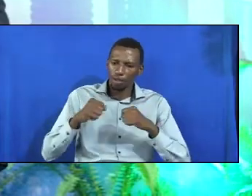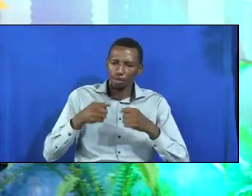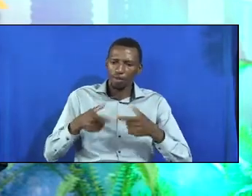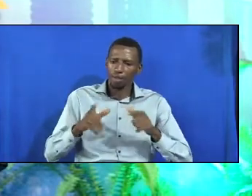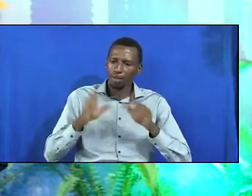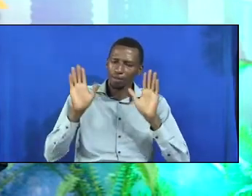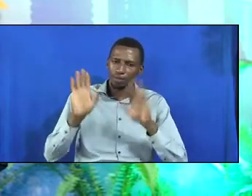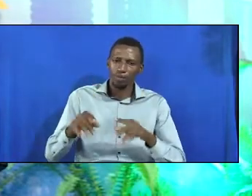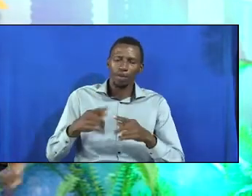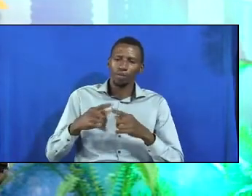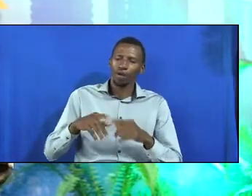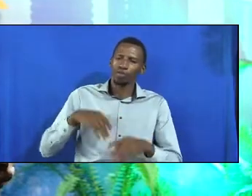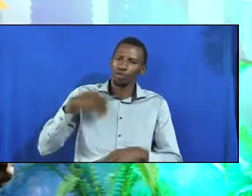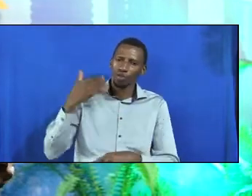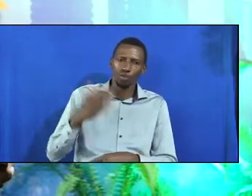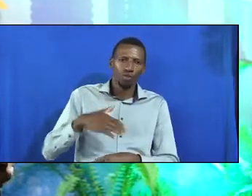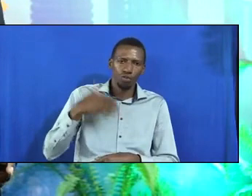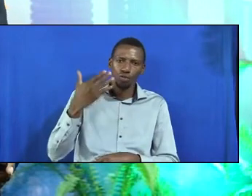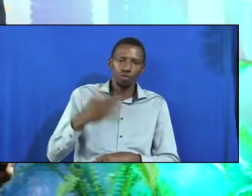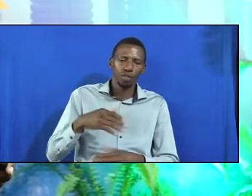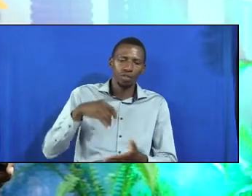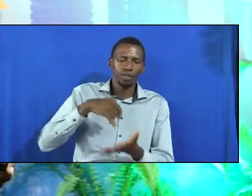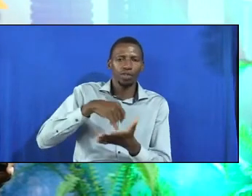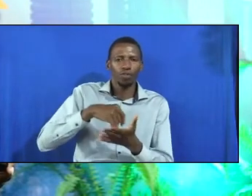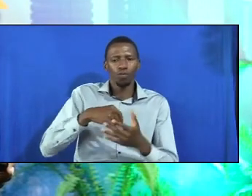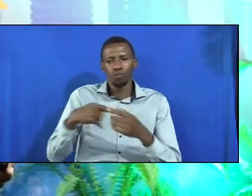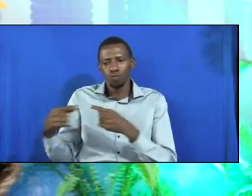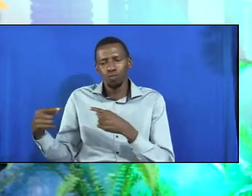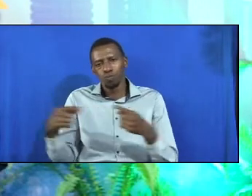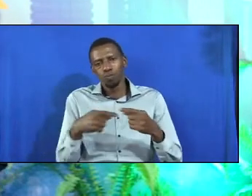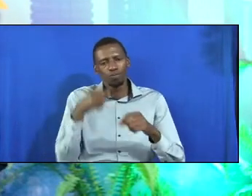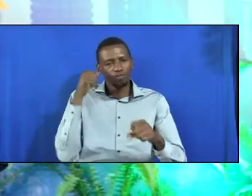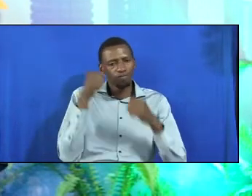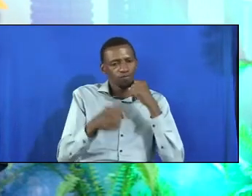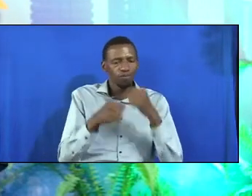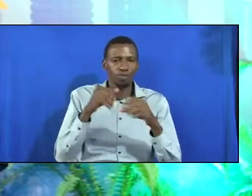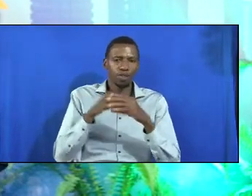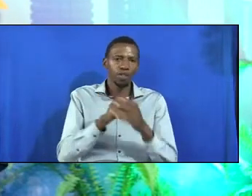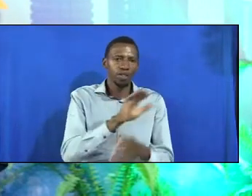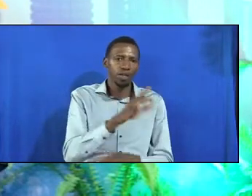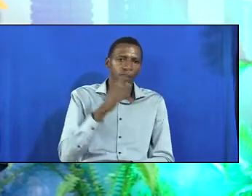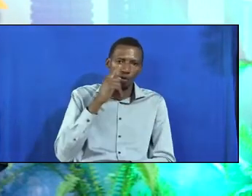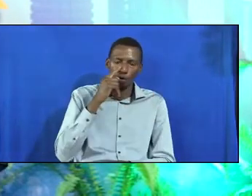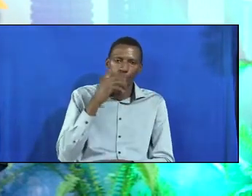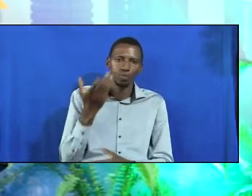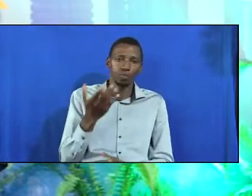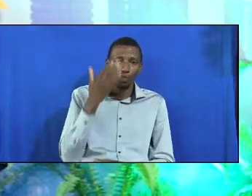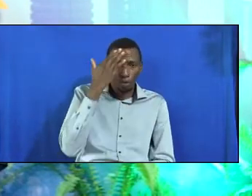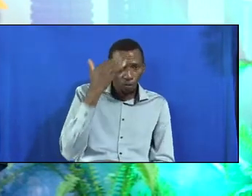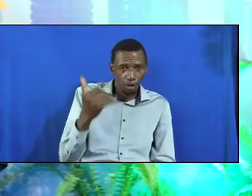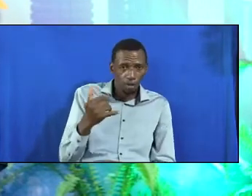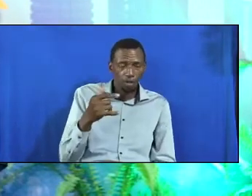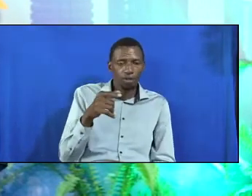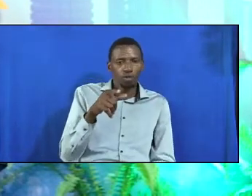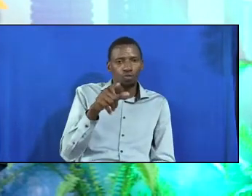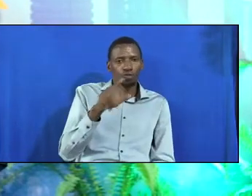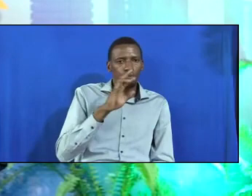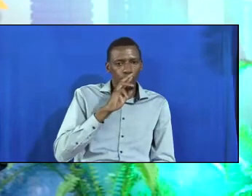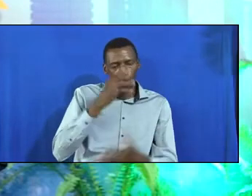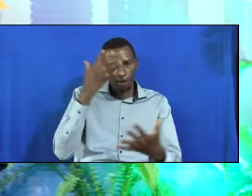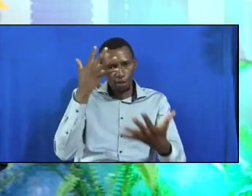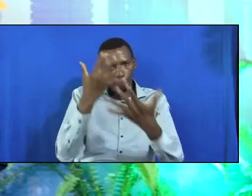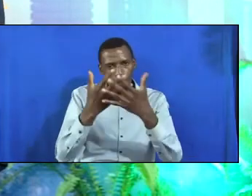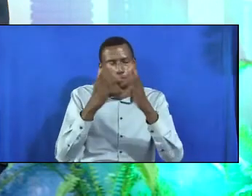find they are forever involved in this domestic violence. Why? You are a prisoner. And this prisoner